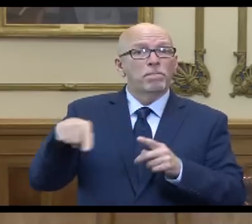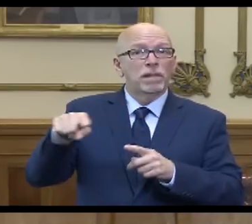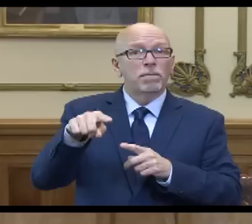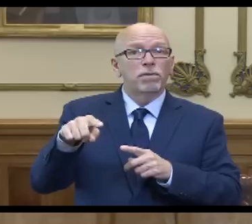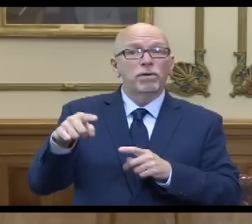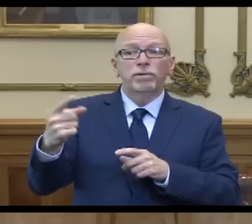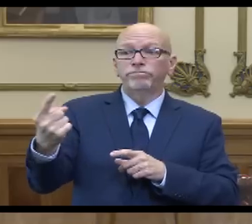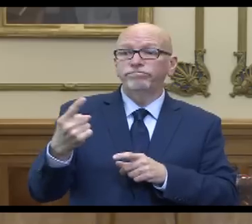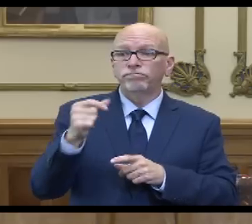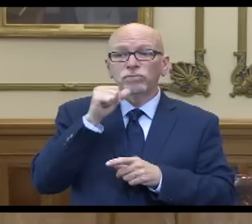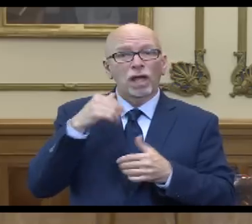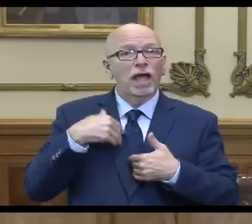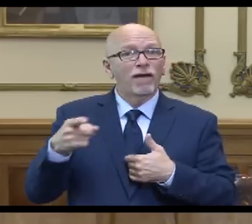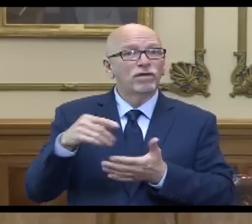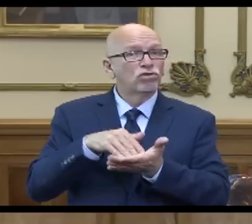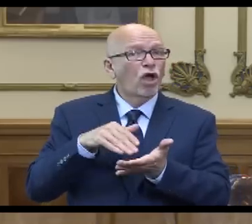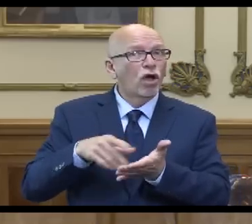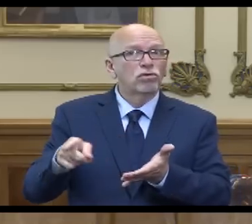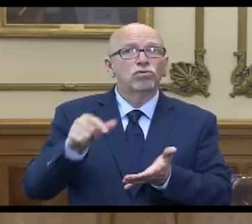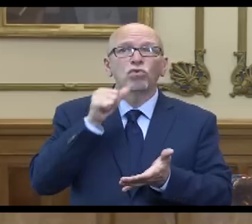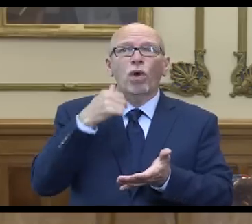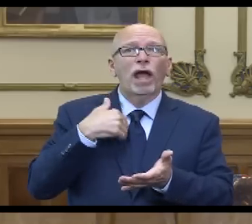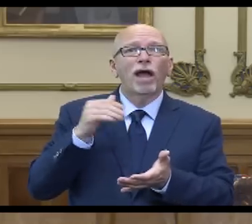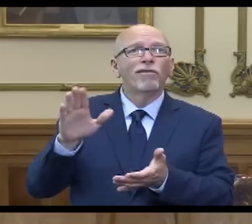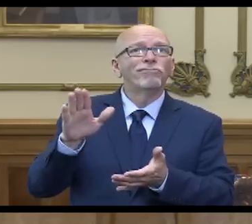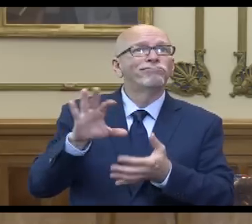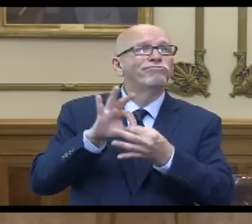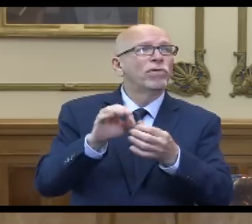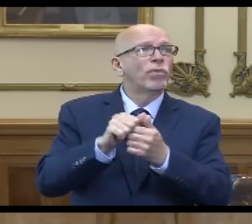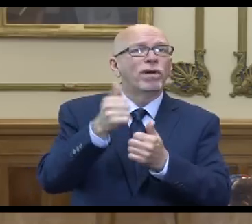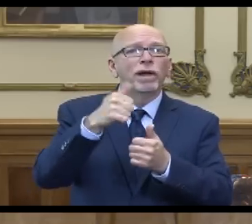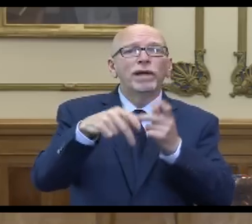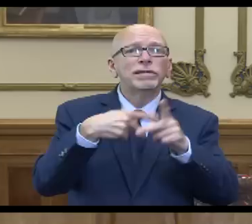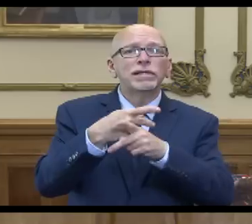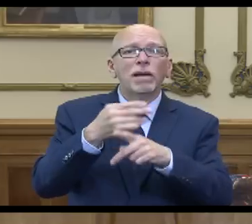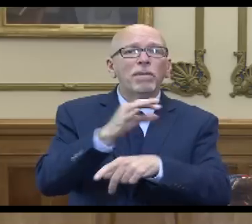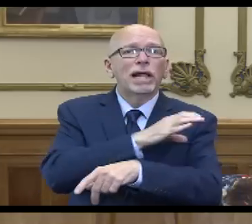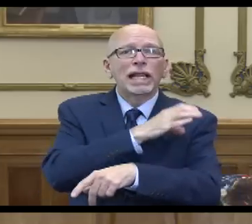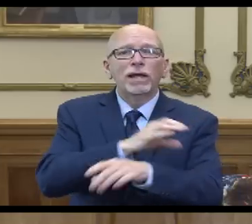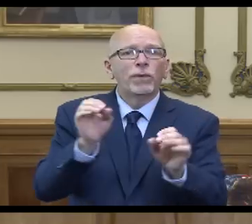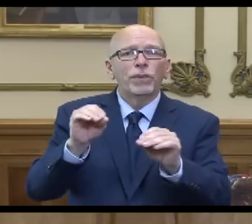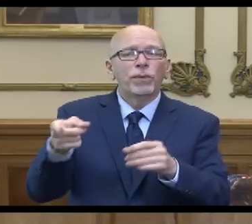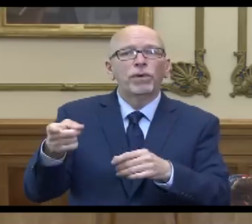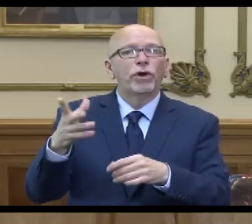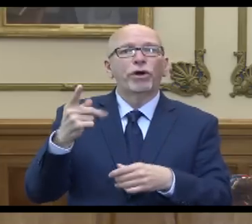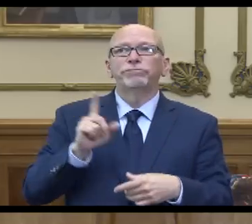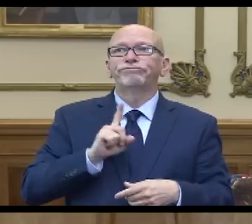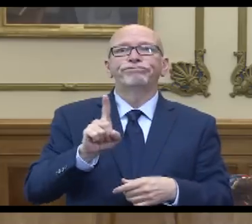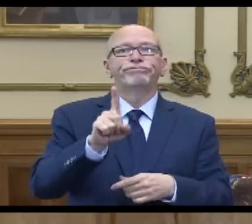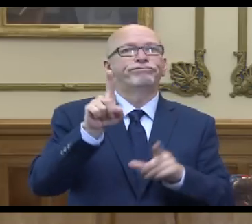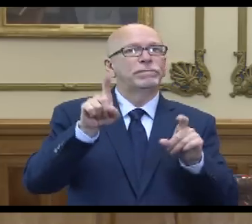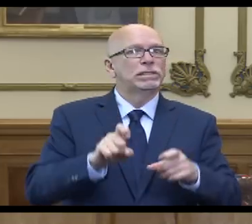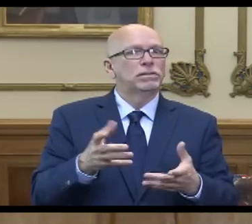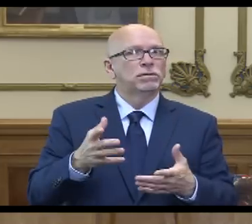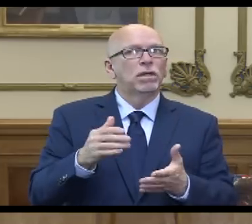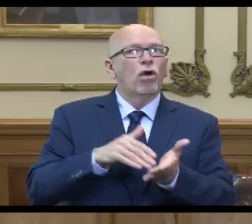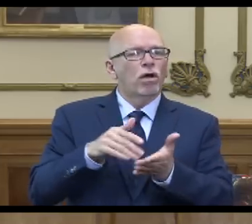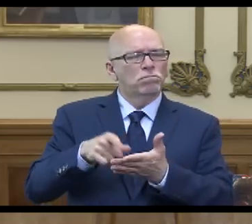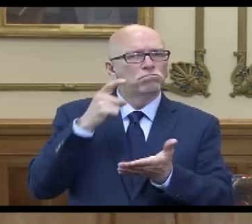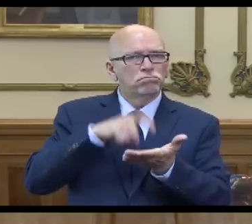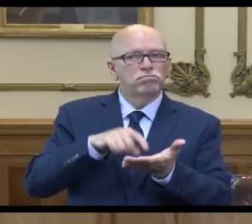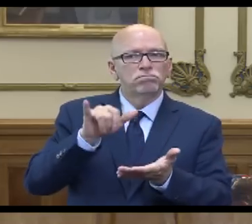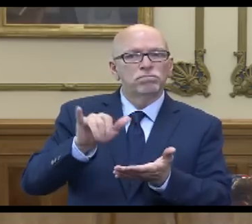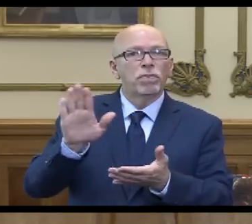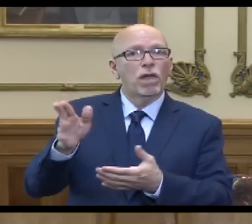don't have a healthcare provider, who are not connected to any type of a clinician. And oftentimes right now, they've found that their